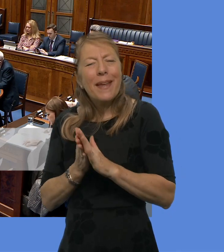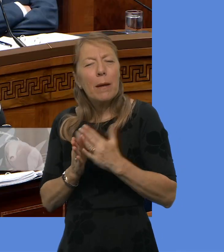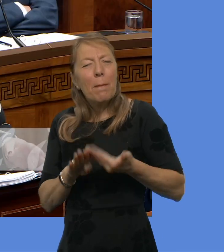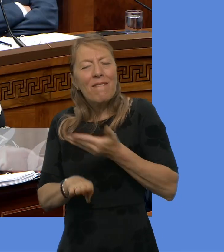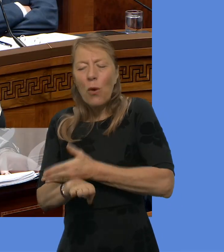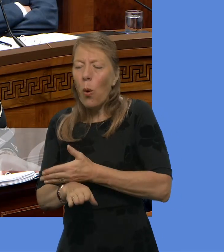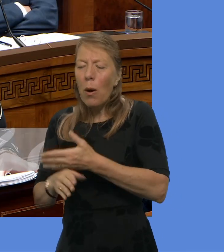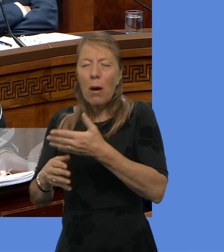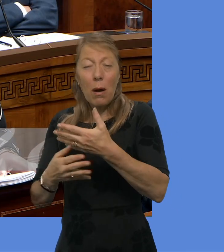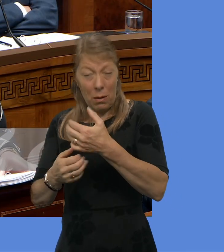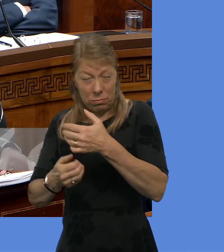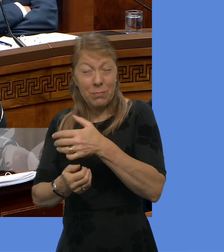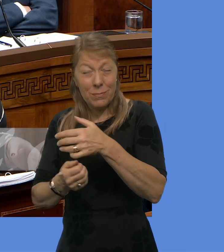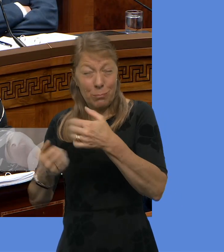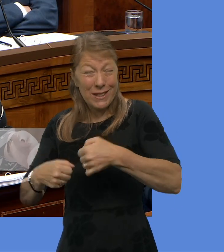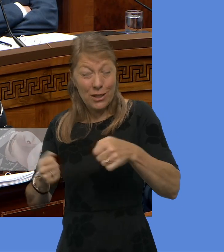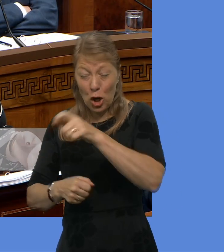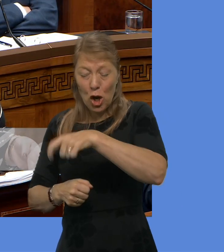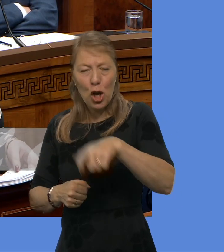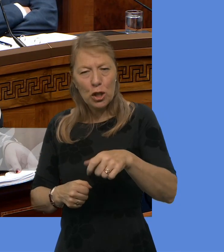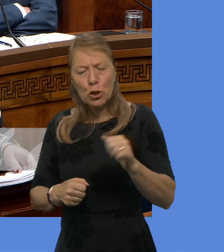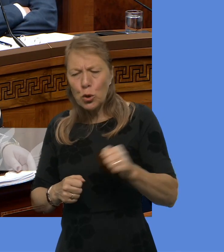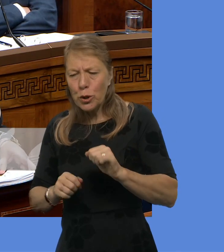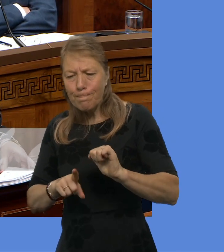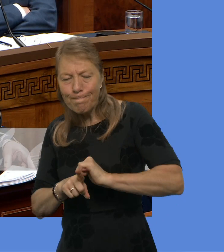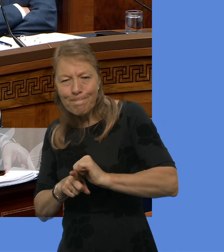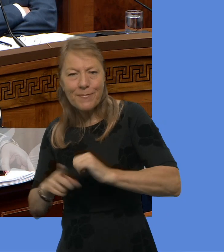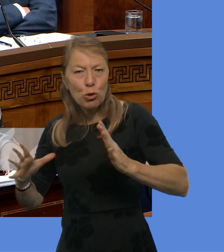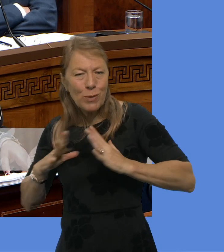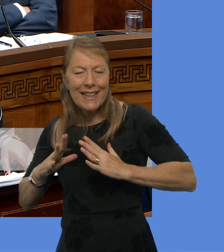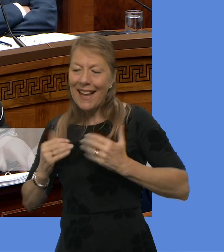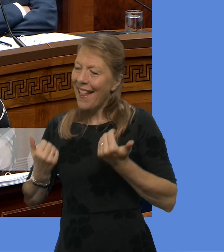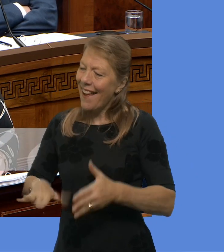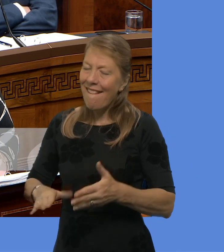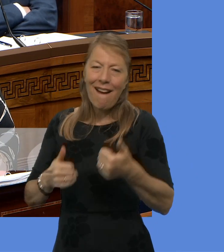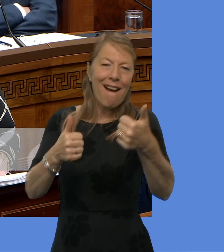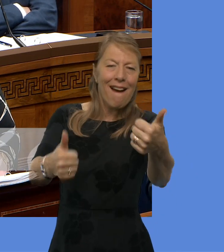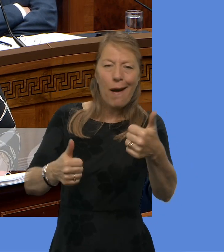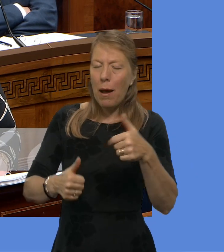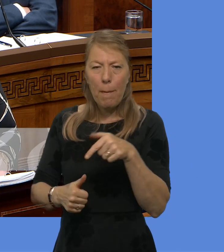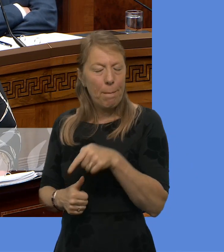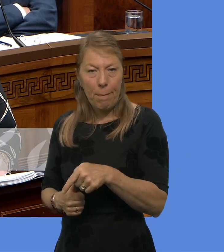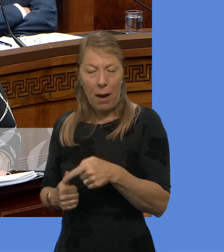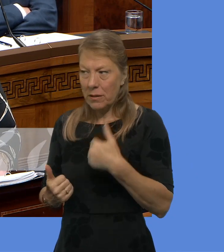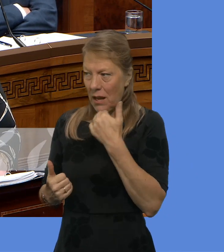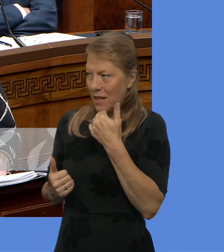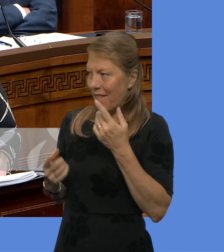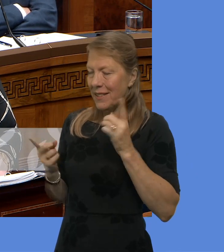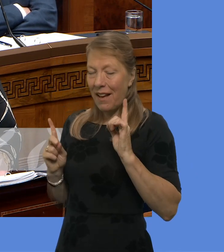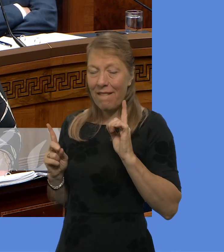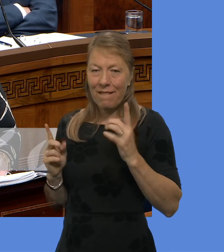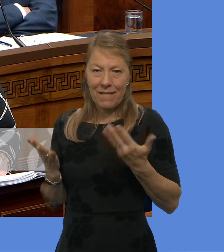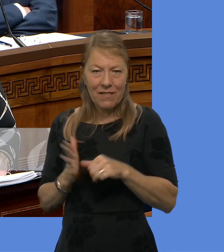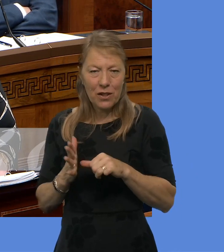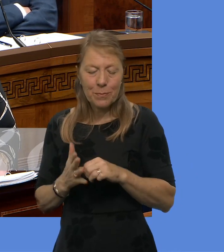high prison population generally results in an increase in tension within the prison estate. Managing prisoners in terms of encouraging positive behaviour in particular